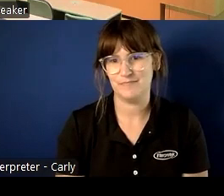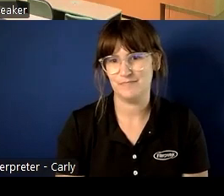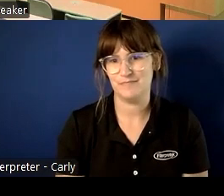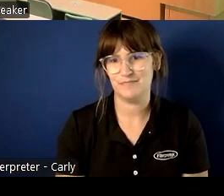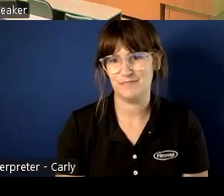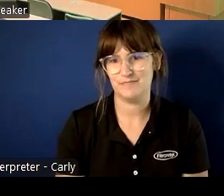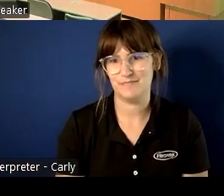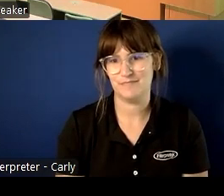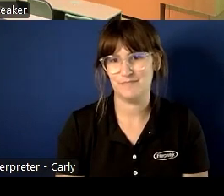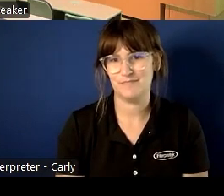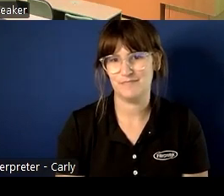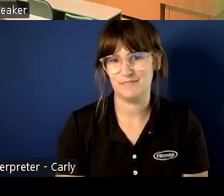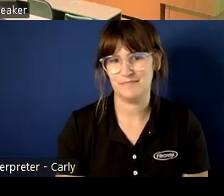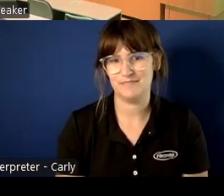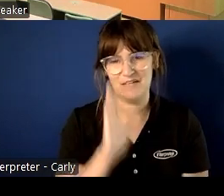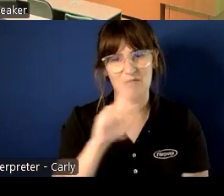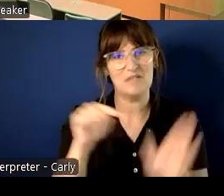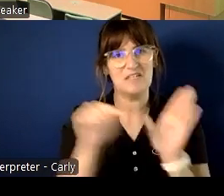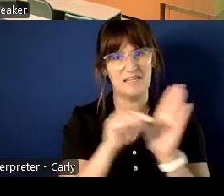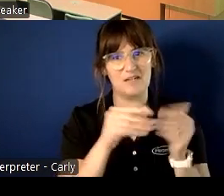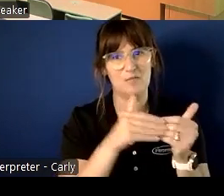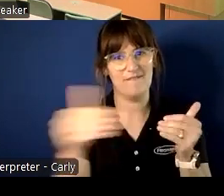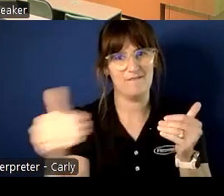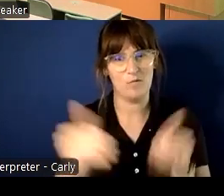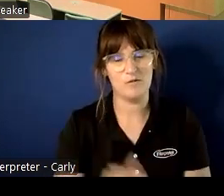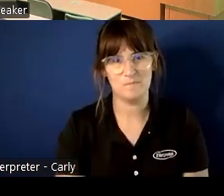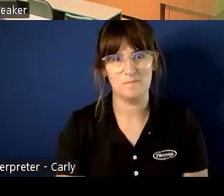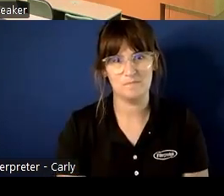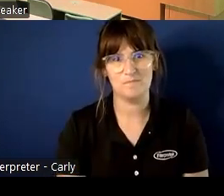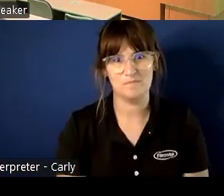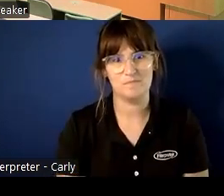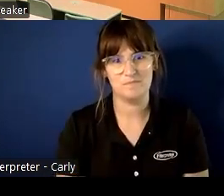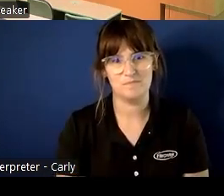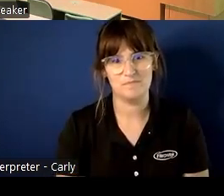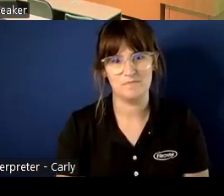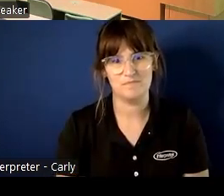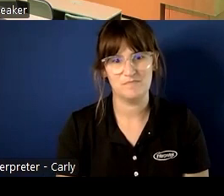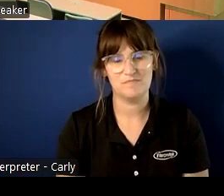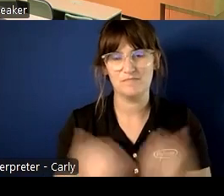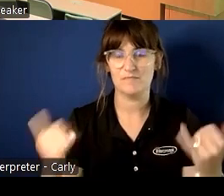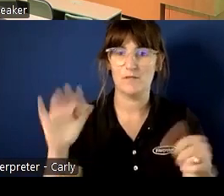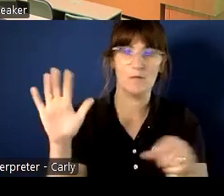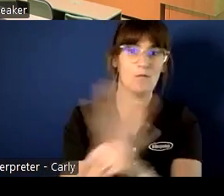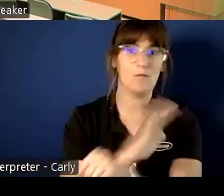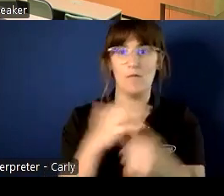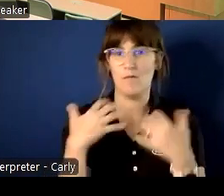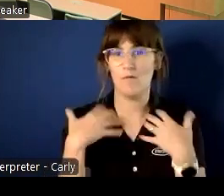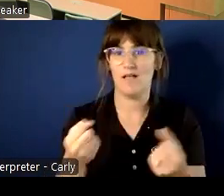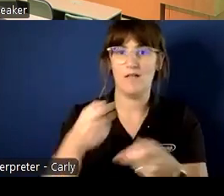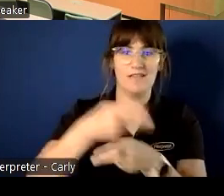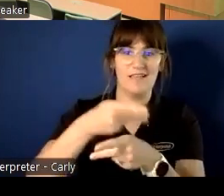going to be a big minus, I think, moving forward, right? Because right now the whole healthcare system is moving towards